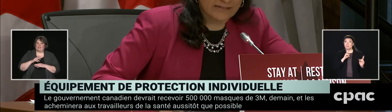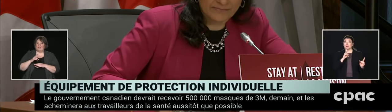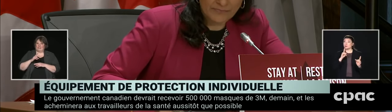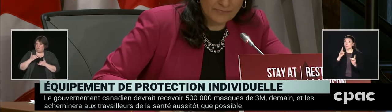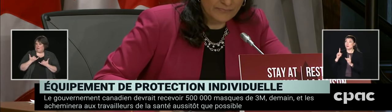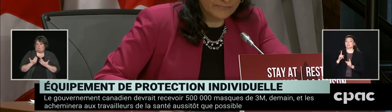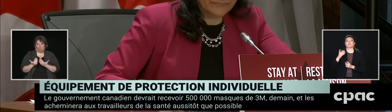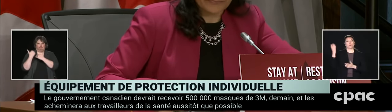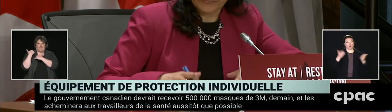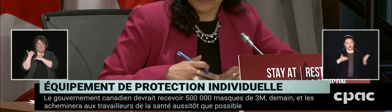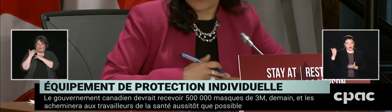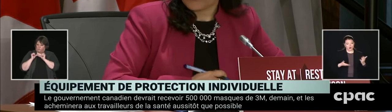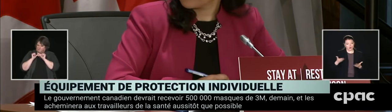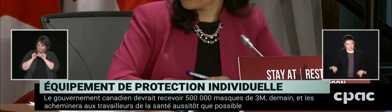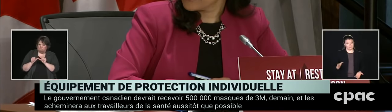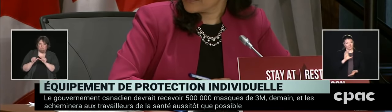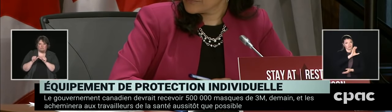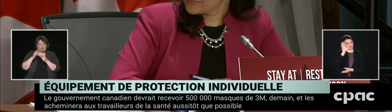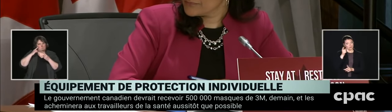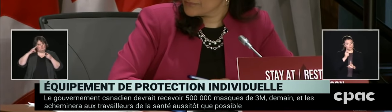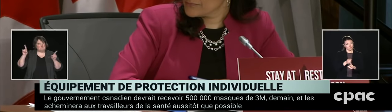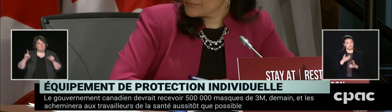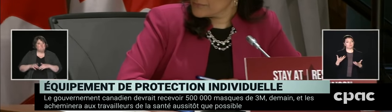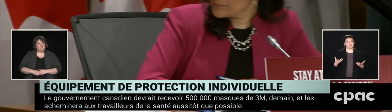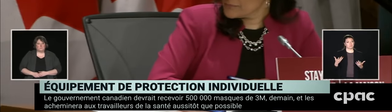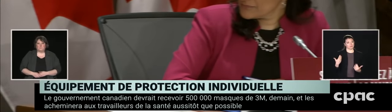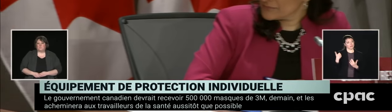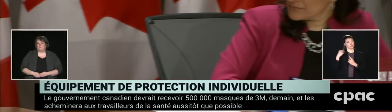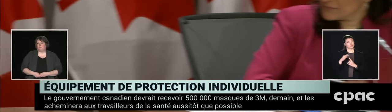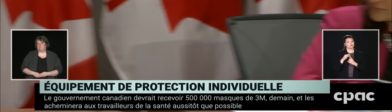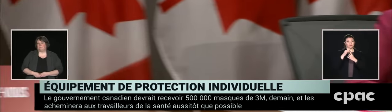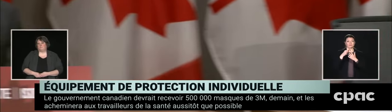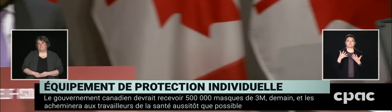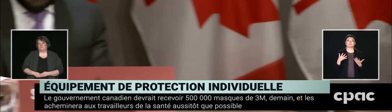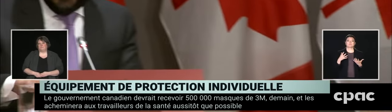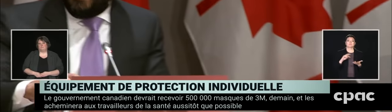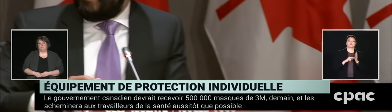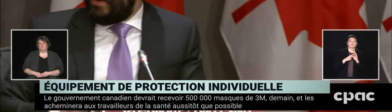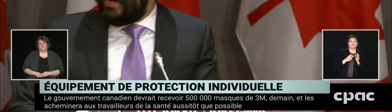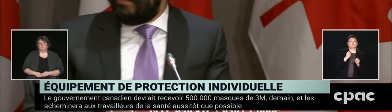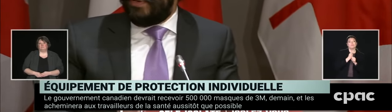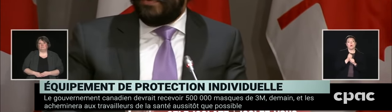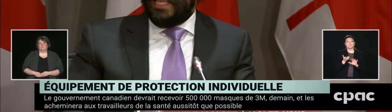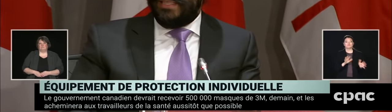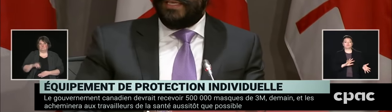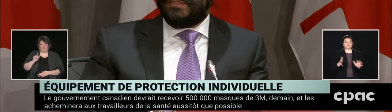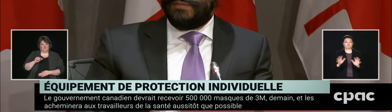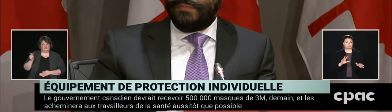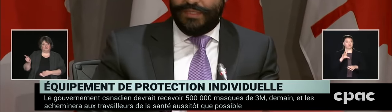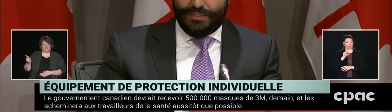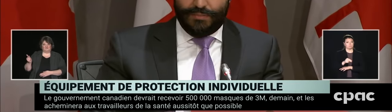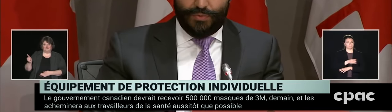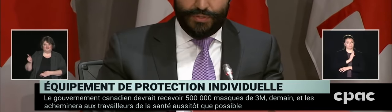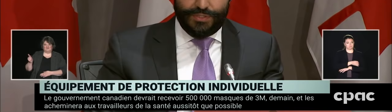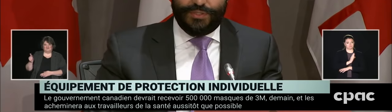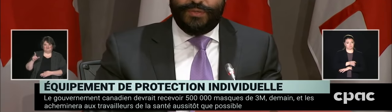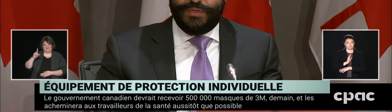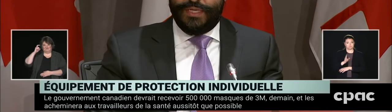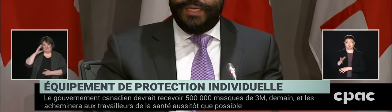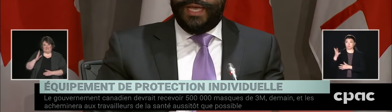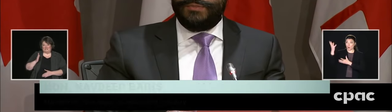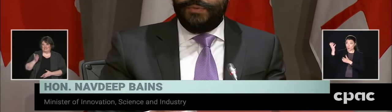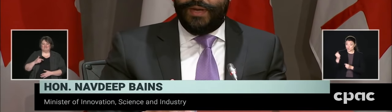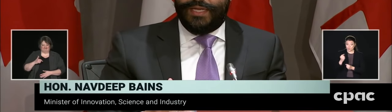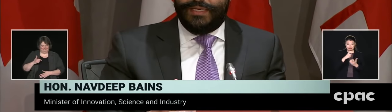get it done. See, Nav wants to add something. Go for it now. Thank you. I'll be fairly brief because I think it's important to